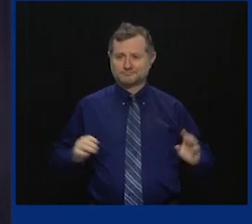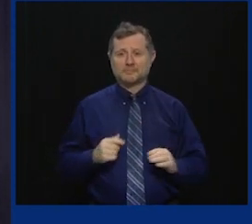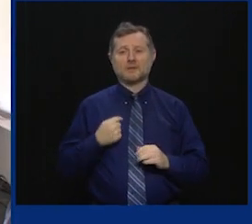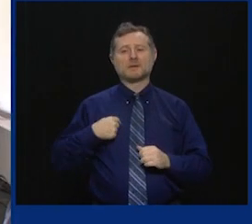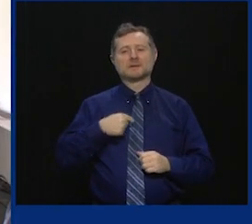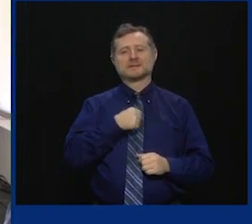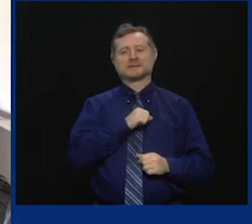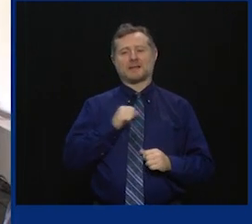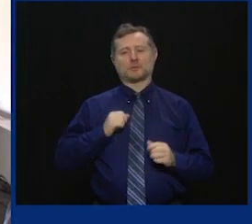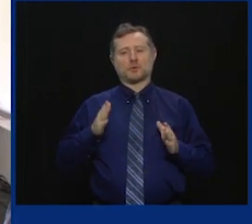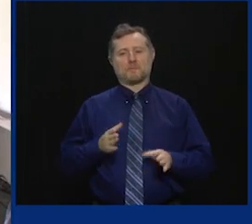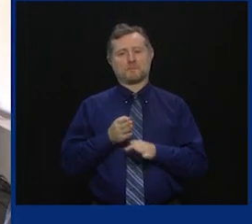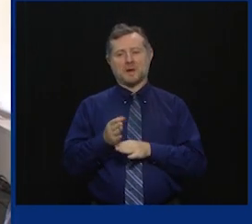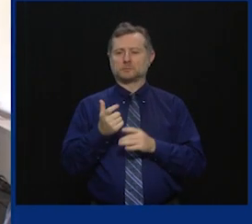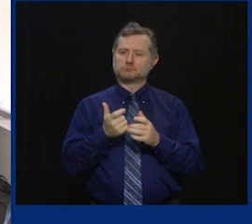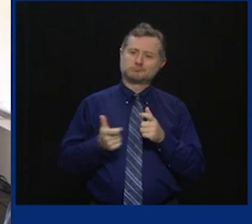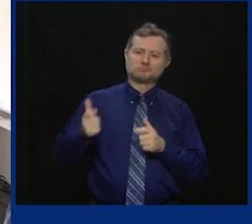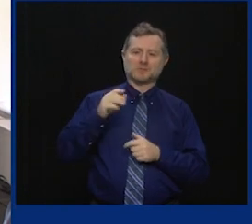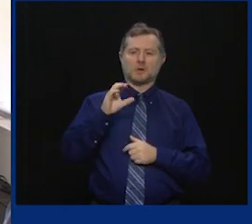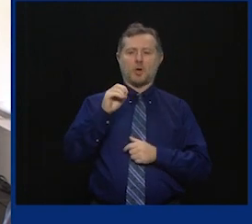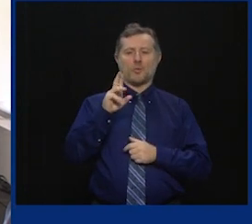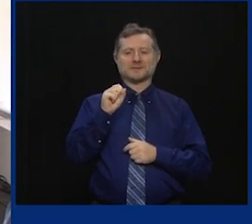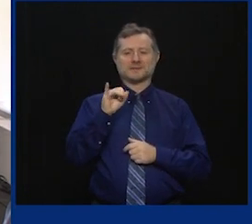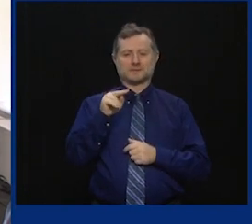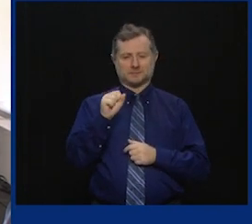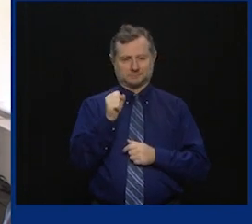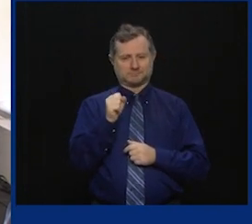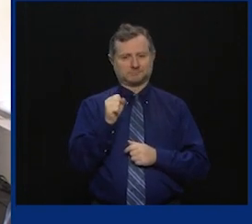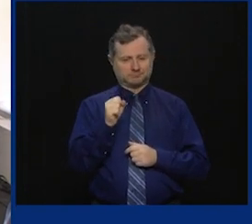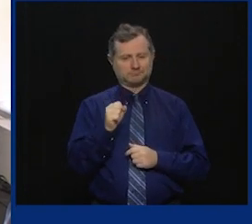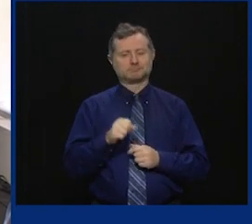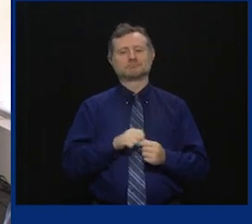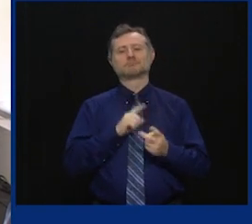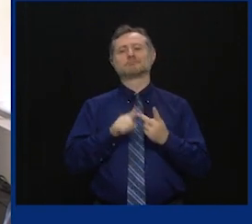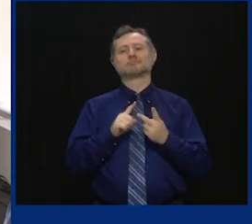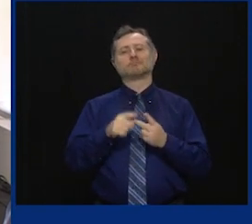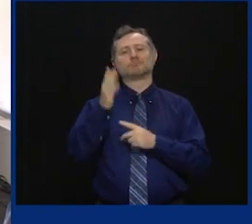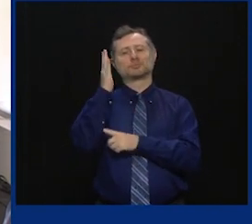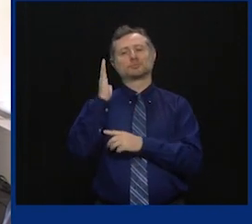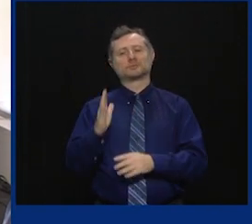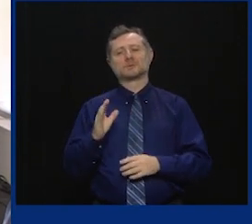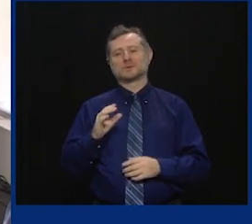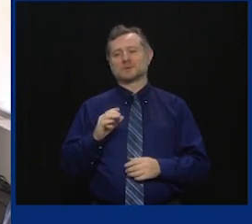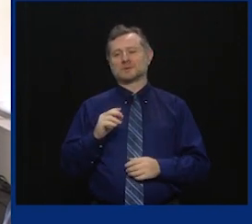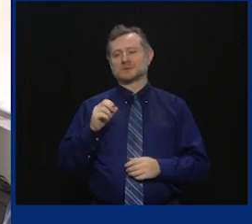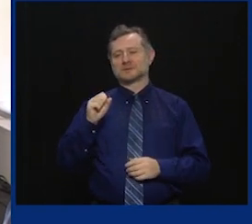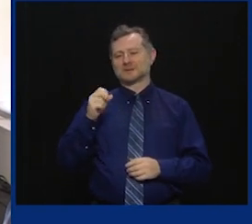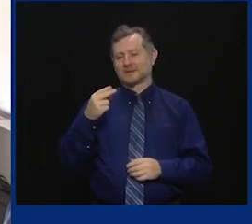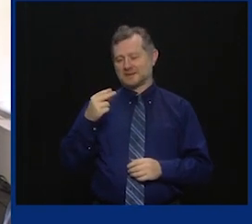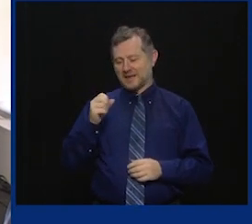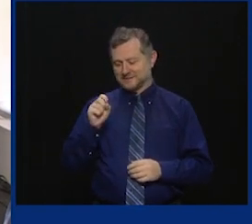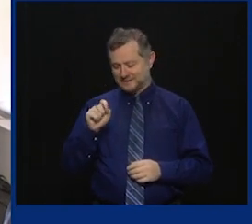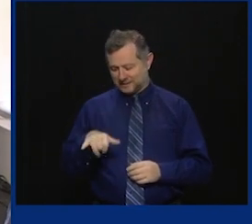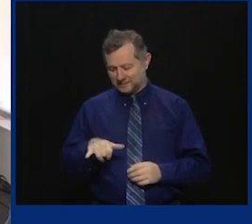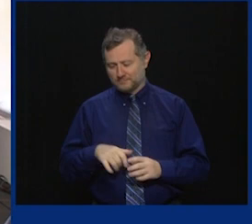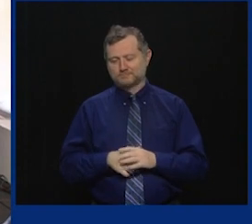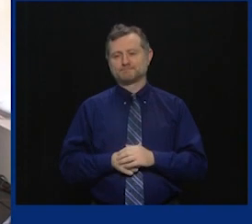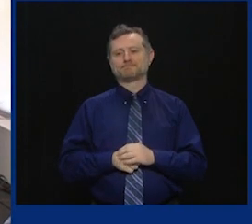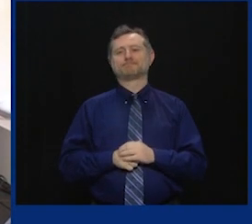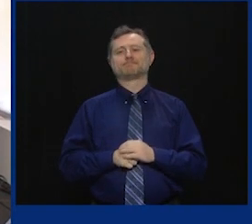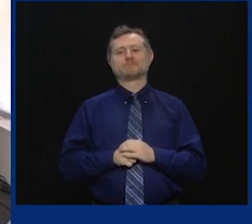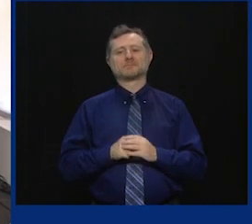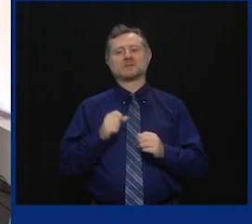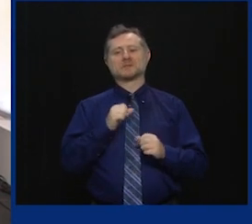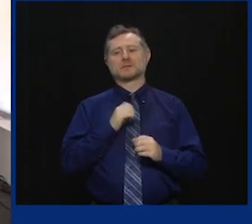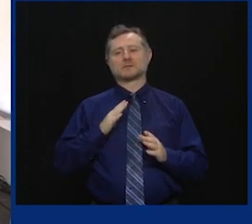Andrea Stewart-Cousins, Assembly Speaker Carl Hastie, Senator Julia Salazar, Assemblymember David